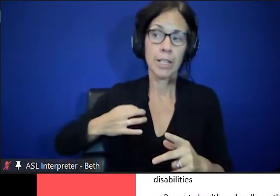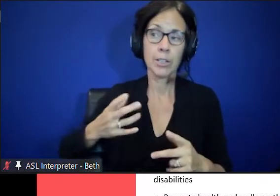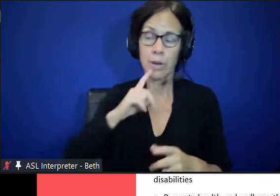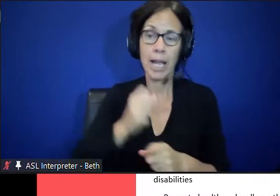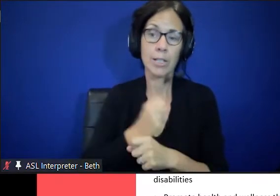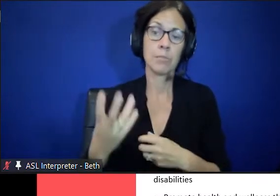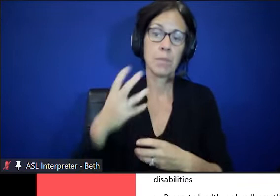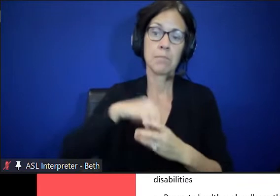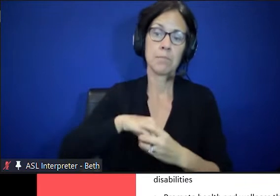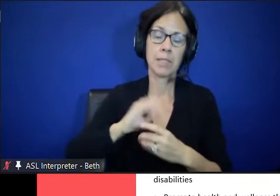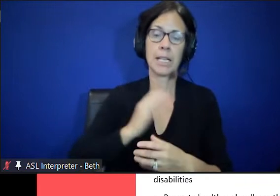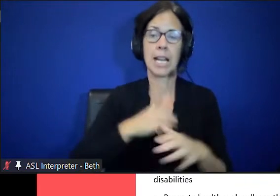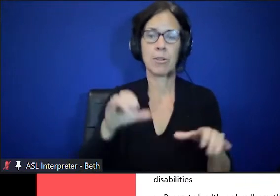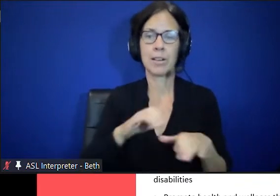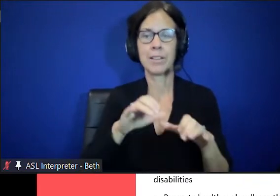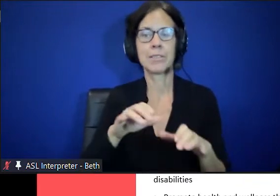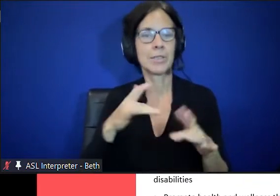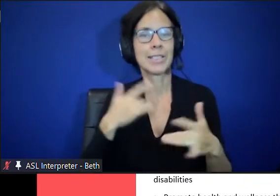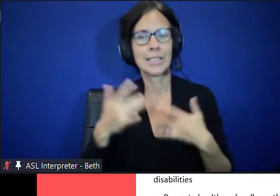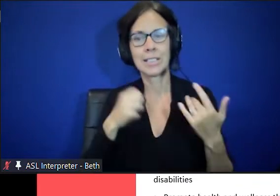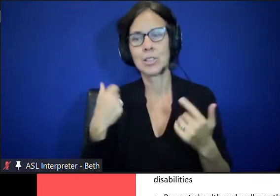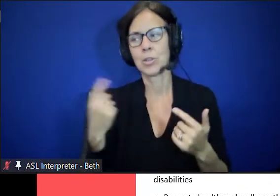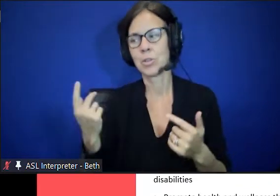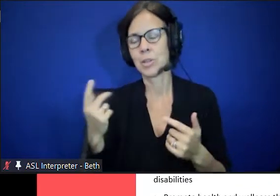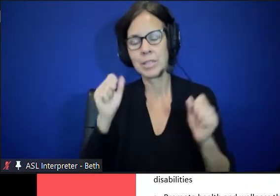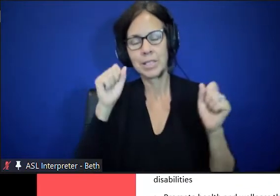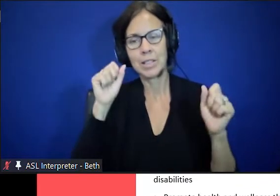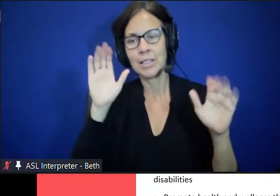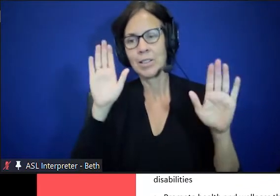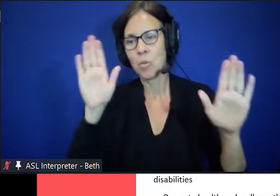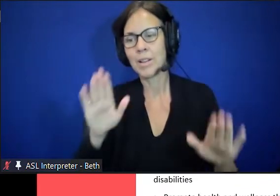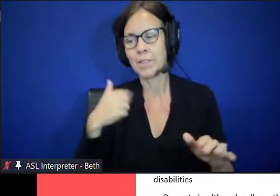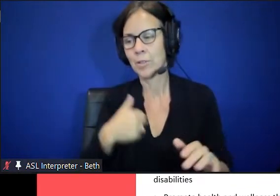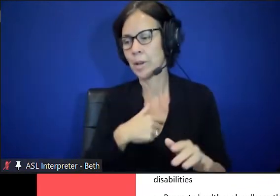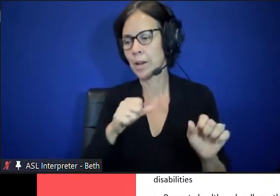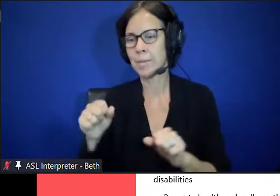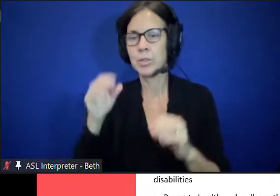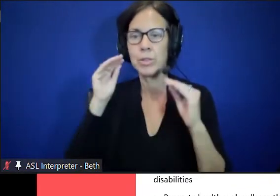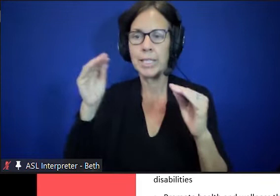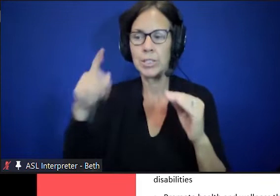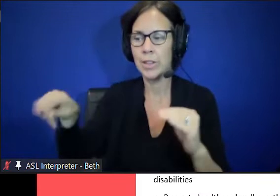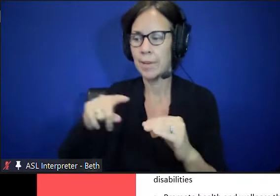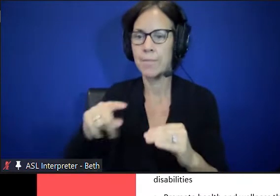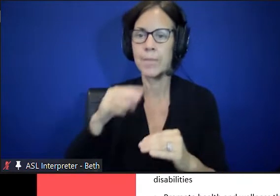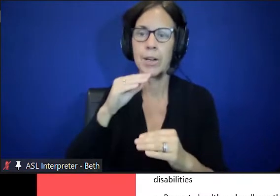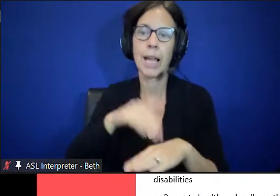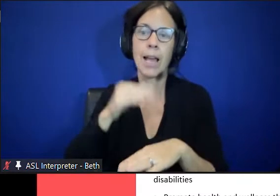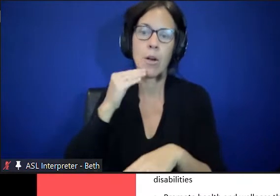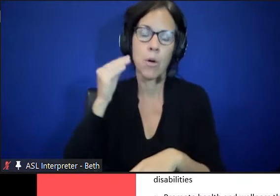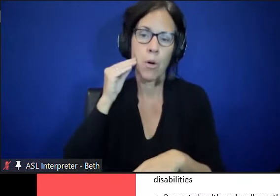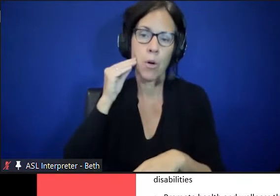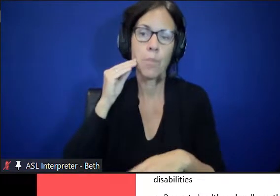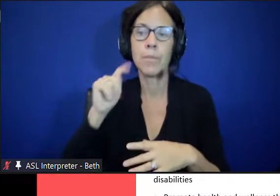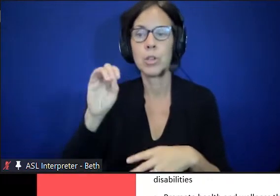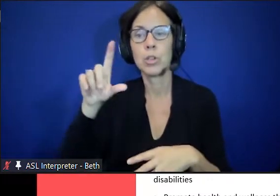very excited. So it was really awesome that we were able to teach them these little everyday at-home tools to improve their knowledge and kind of change